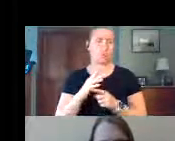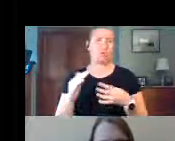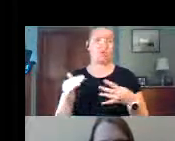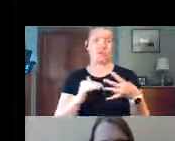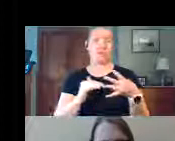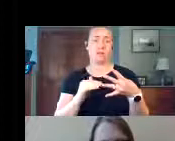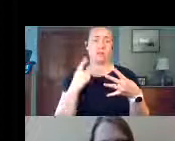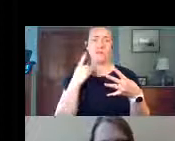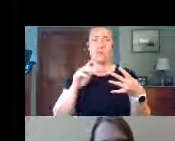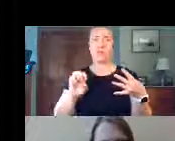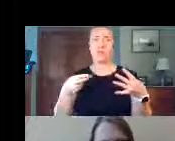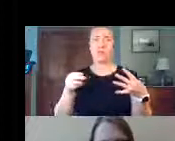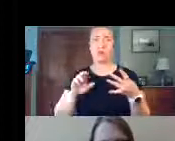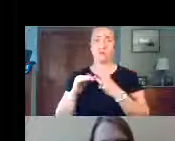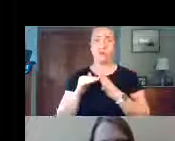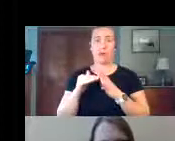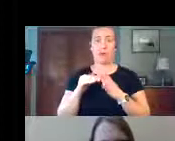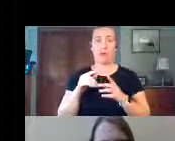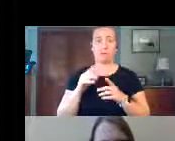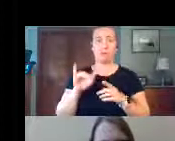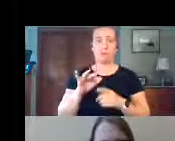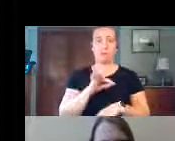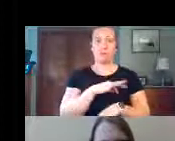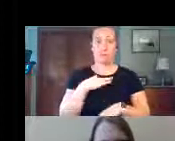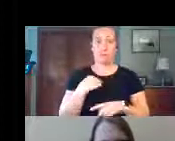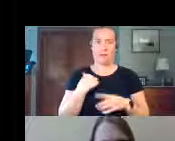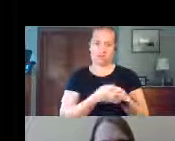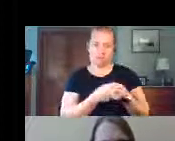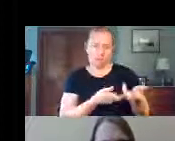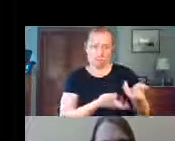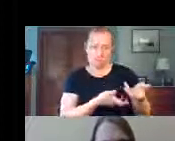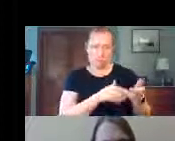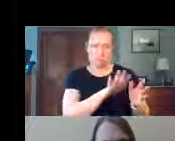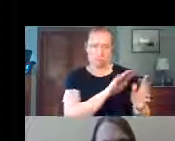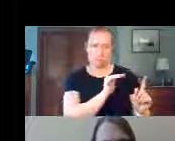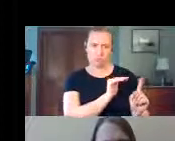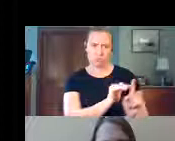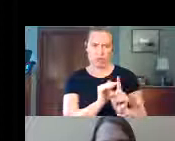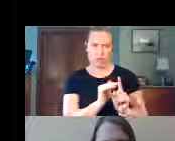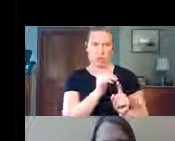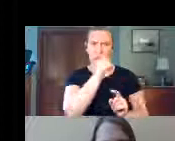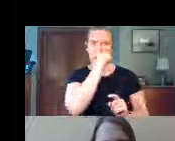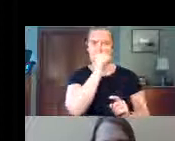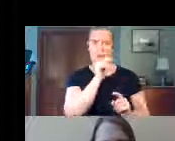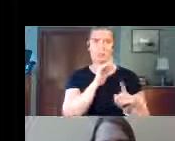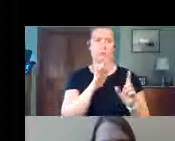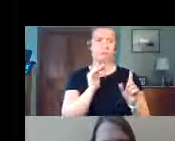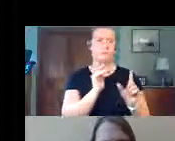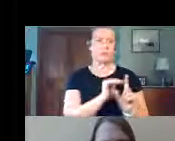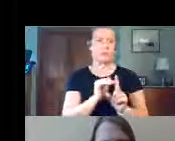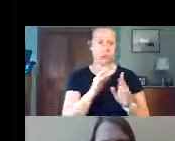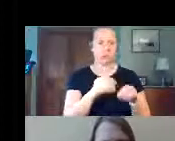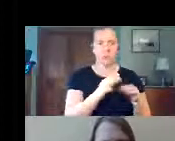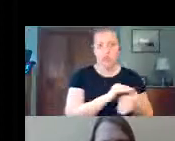reminders were to cue them to remeasure high blood pressures, cue them to provide brief advice